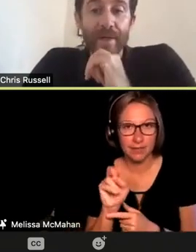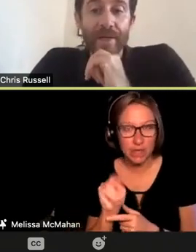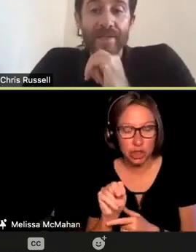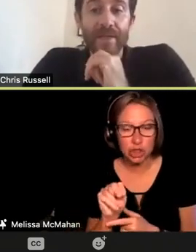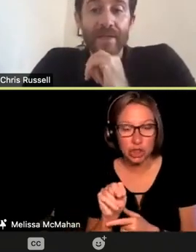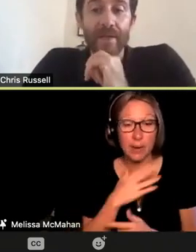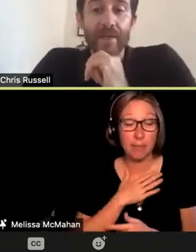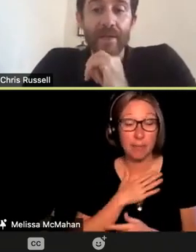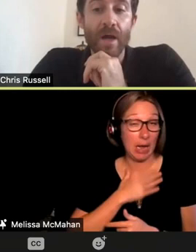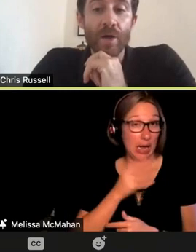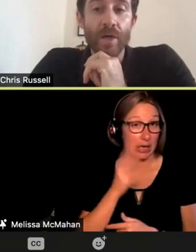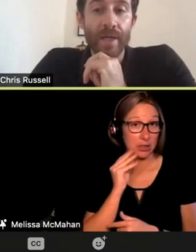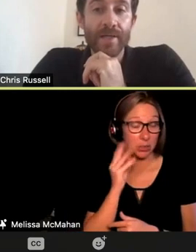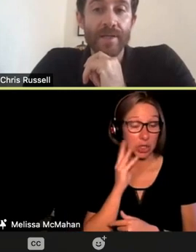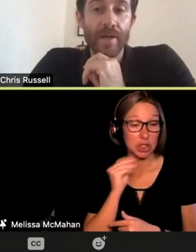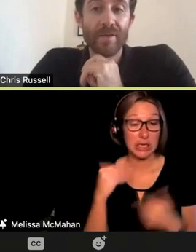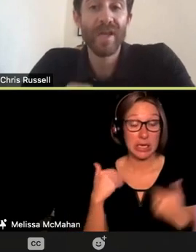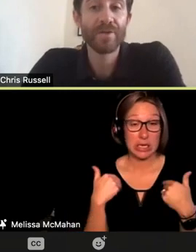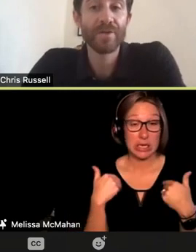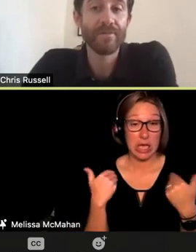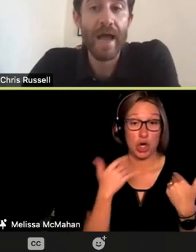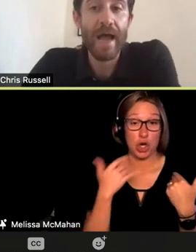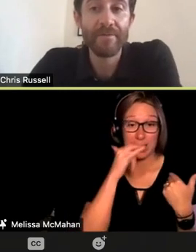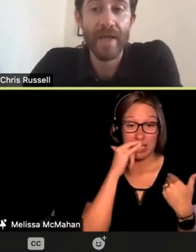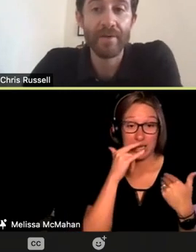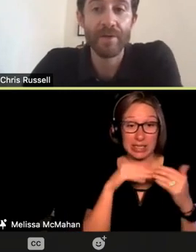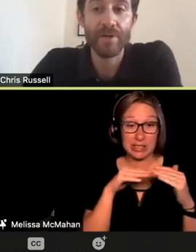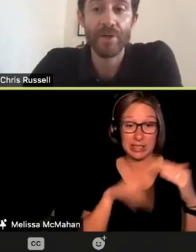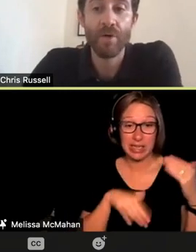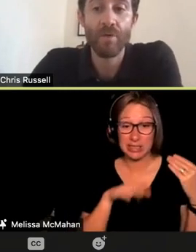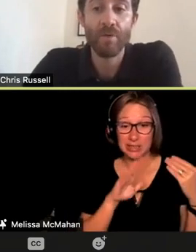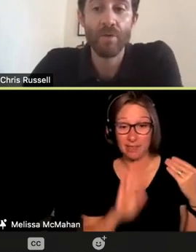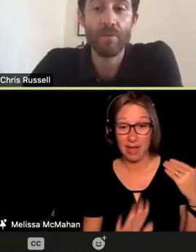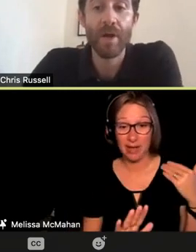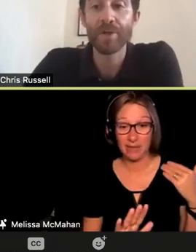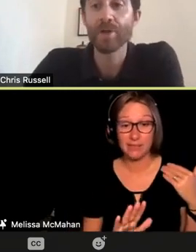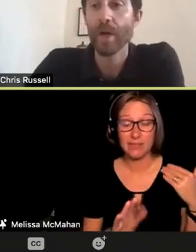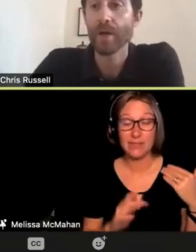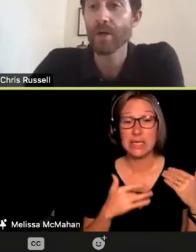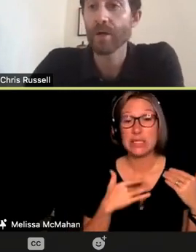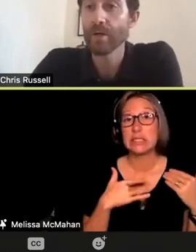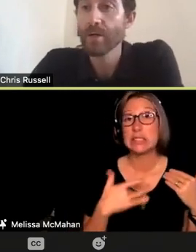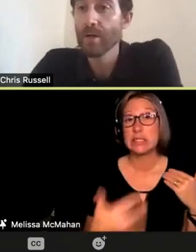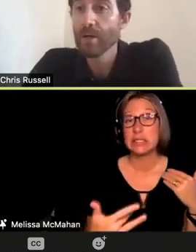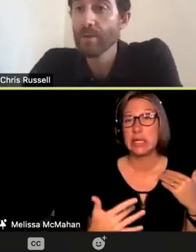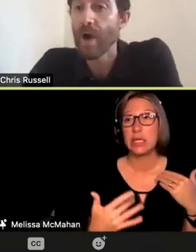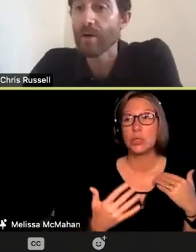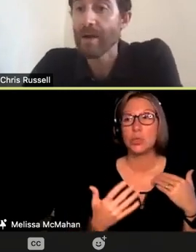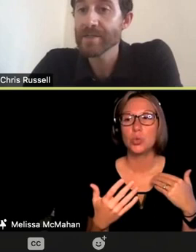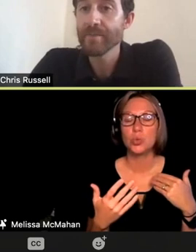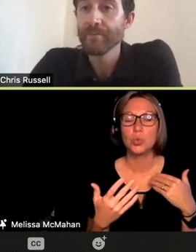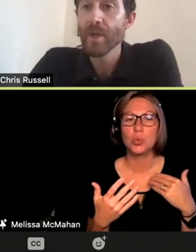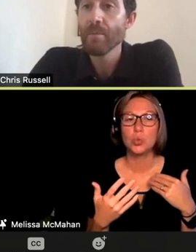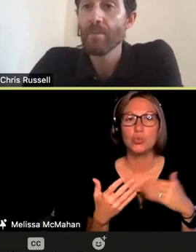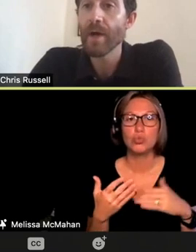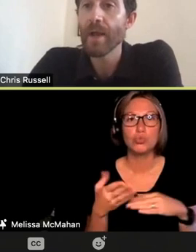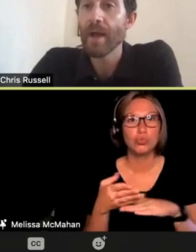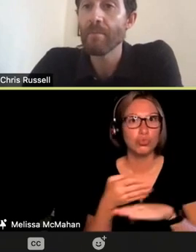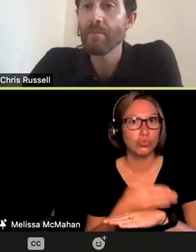my experience that younger kids under the age of 5 tend to show much quicker